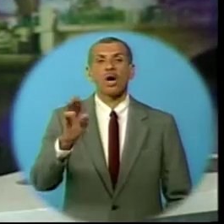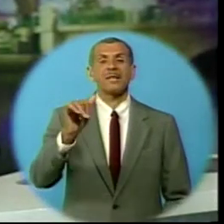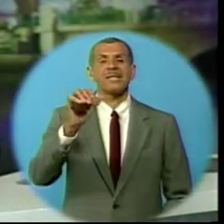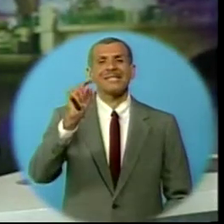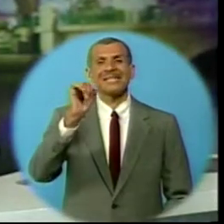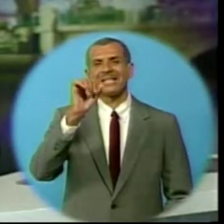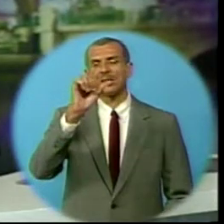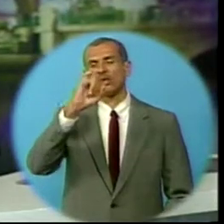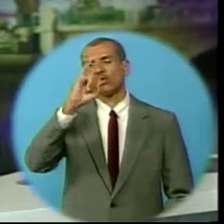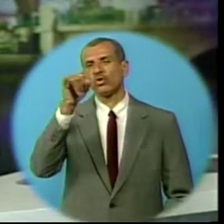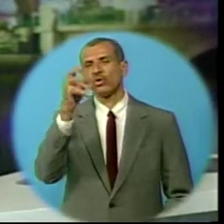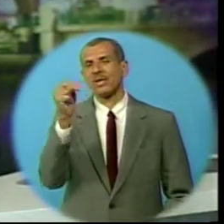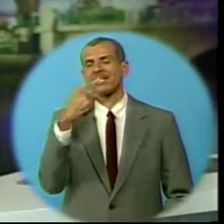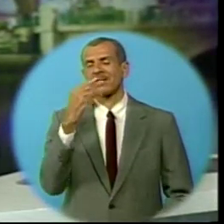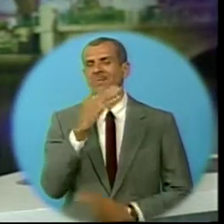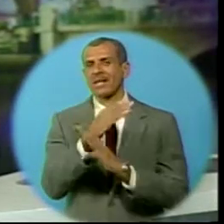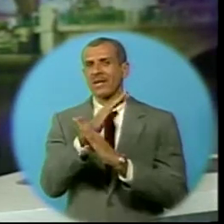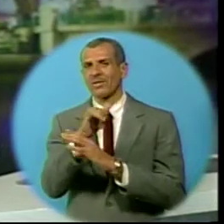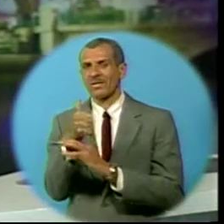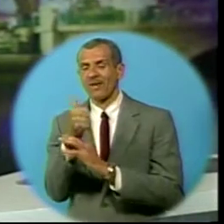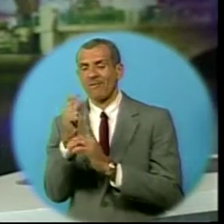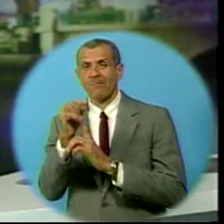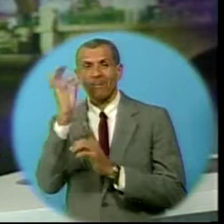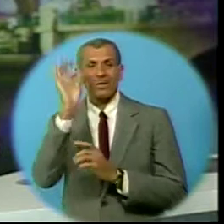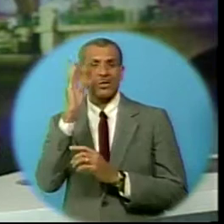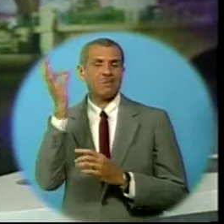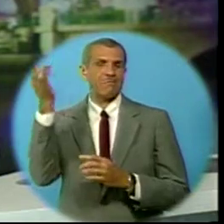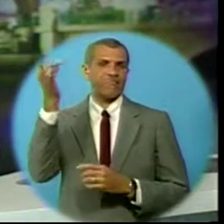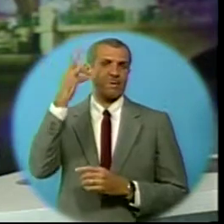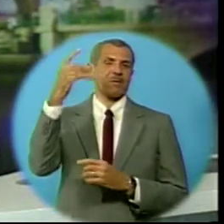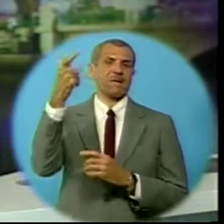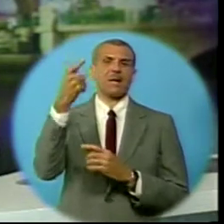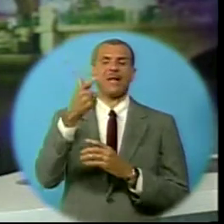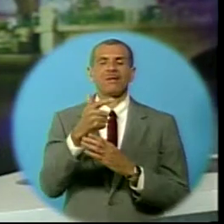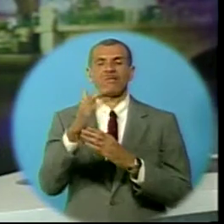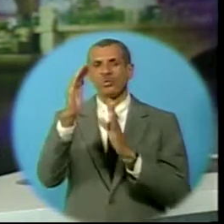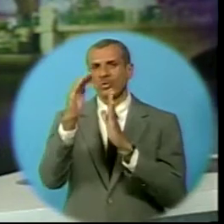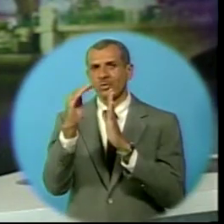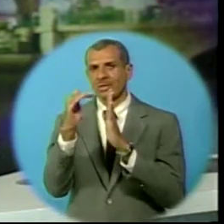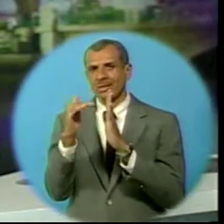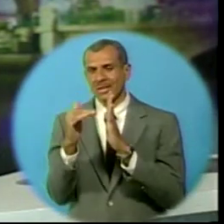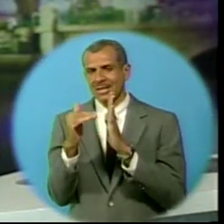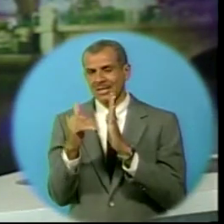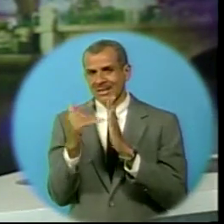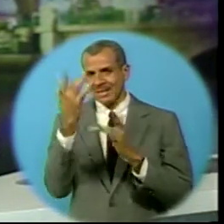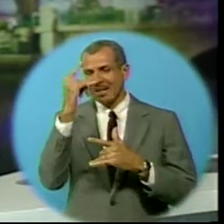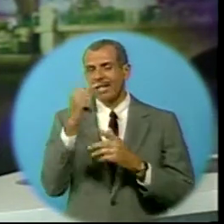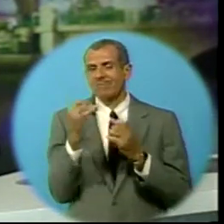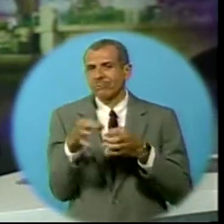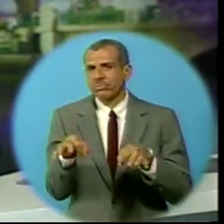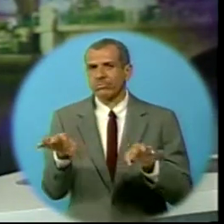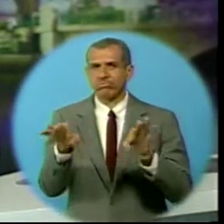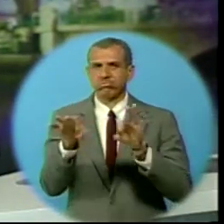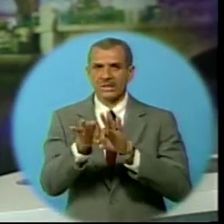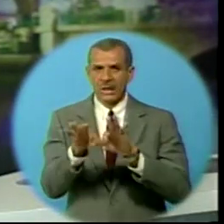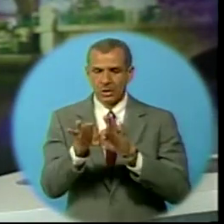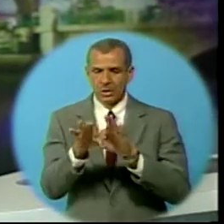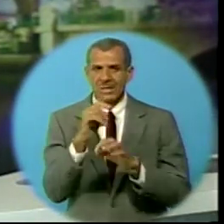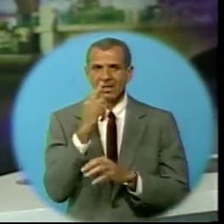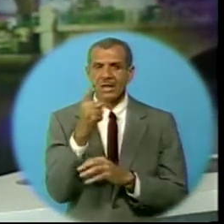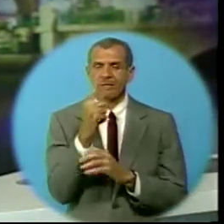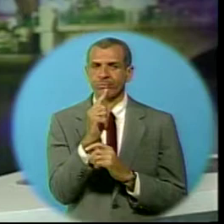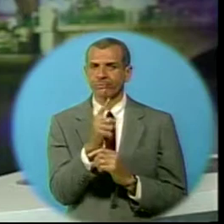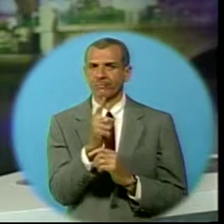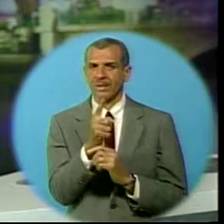Sitjohn says protecting yourself from mosquito bites and reducing the breeding sites of the insects are essential. She also